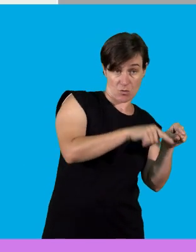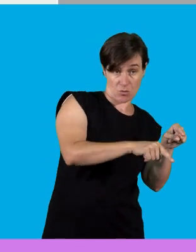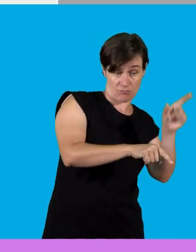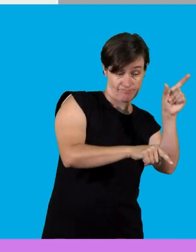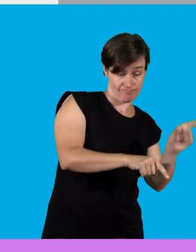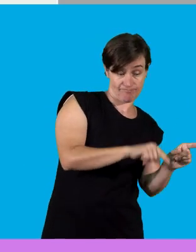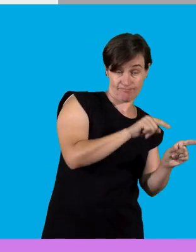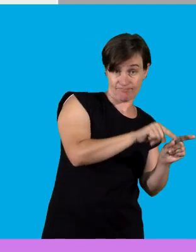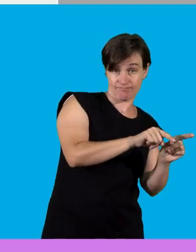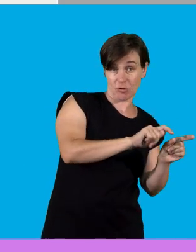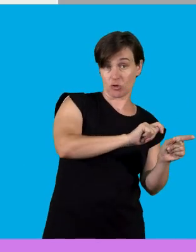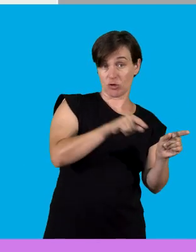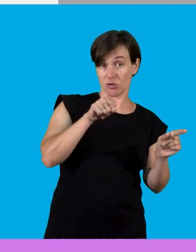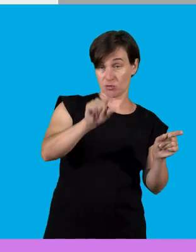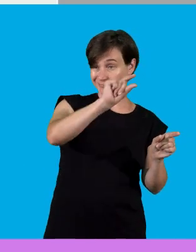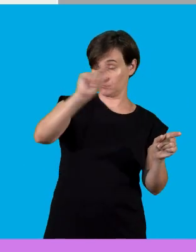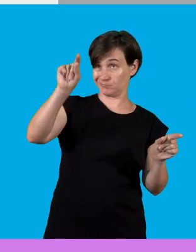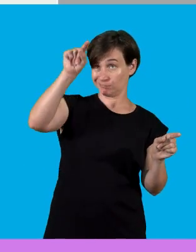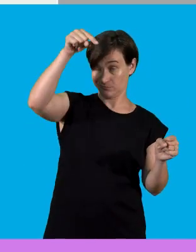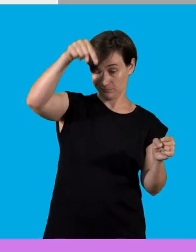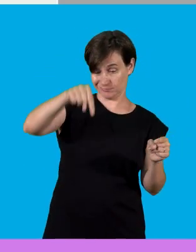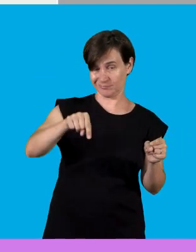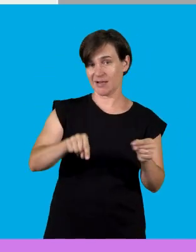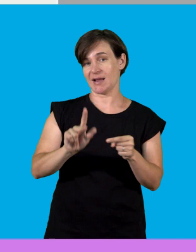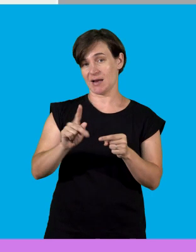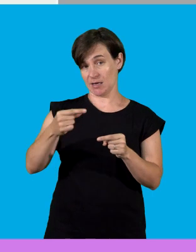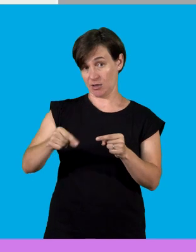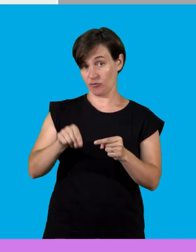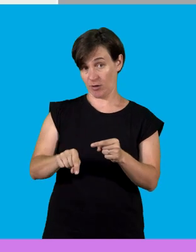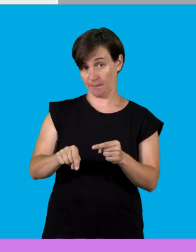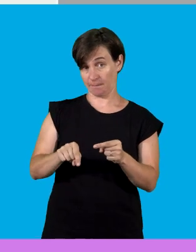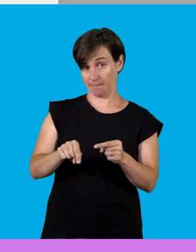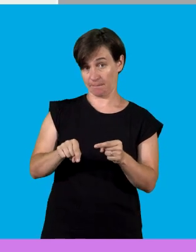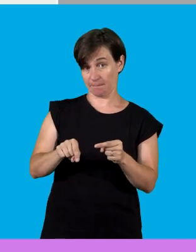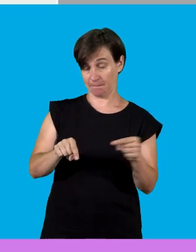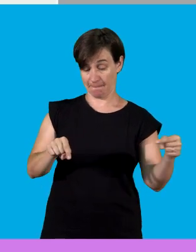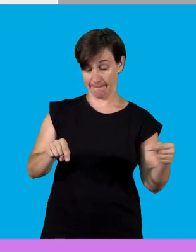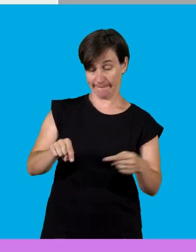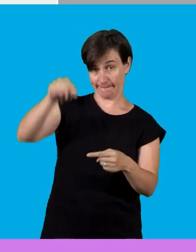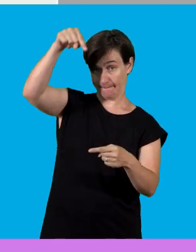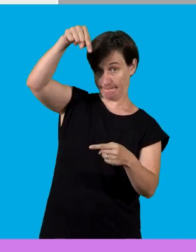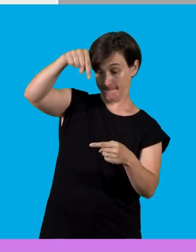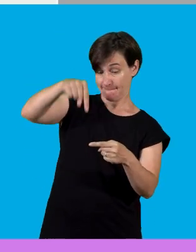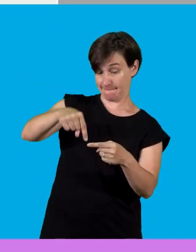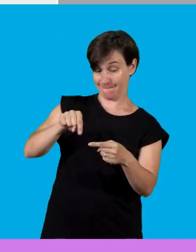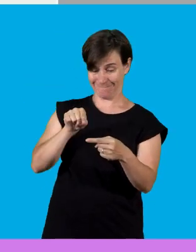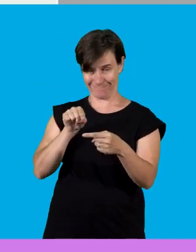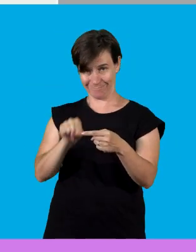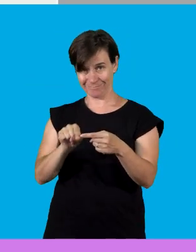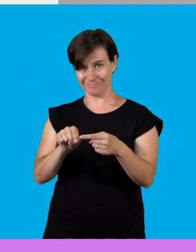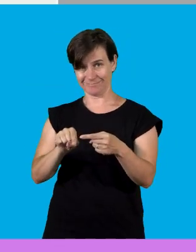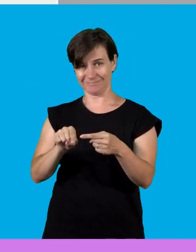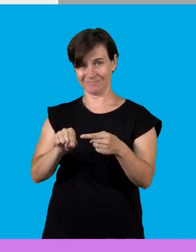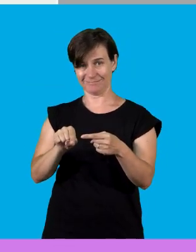pounds going to kilograms, and there where it crosses,